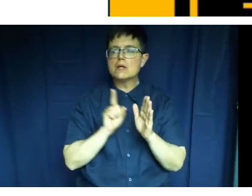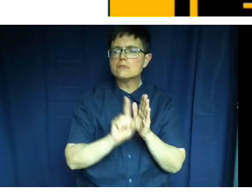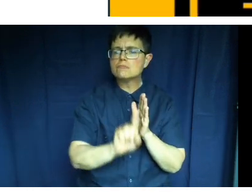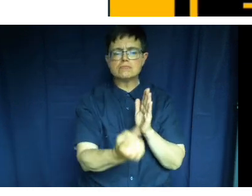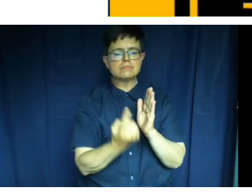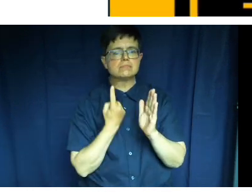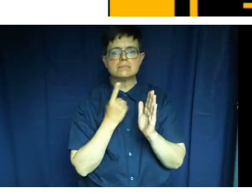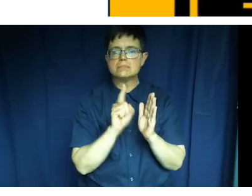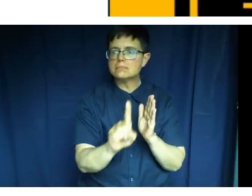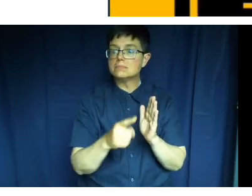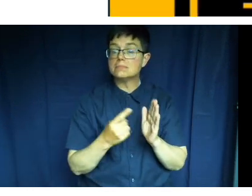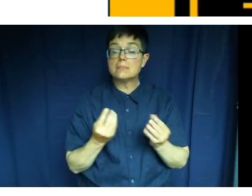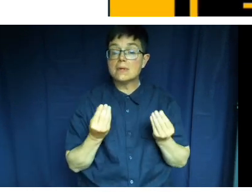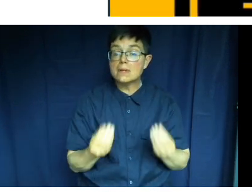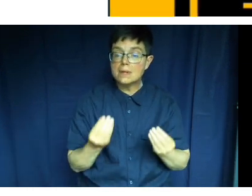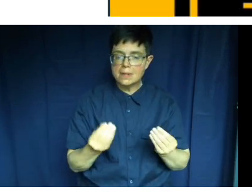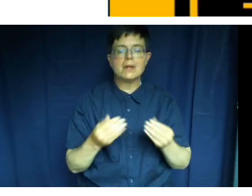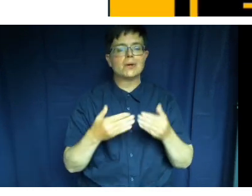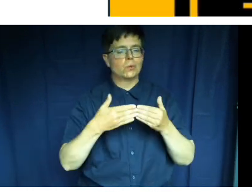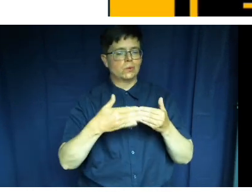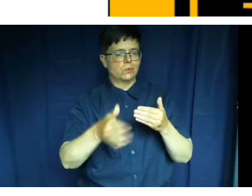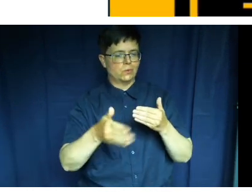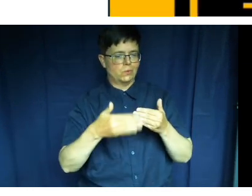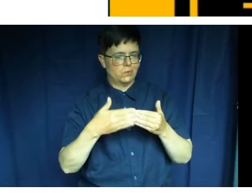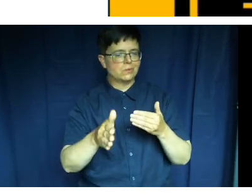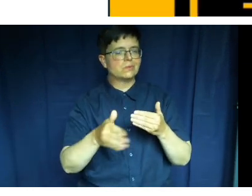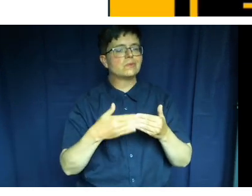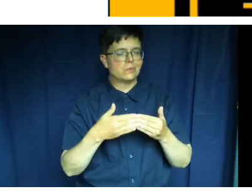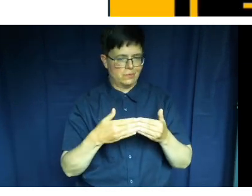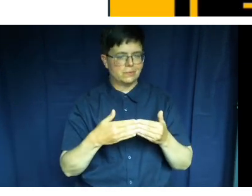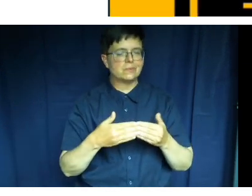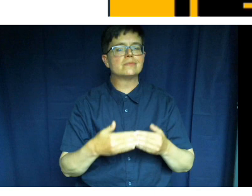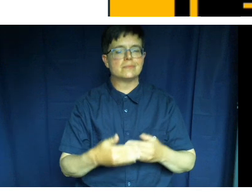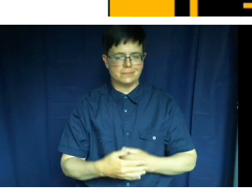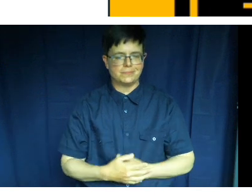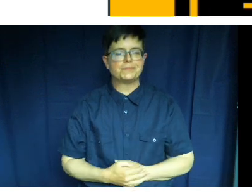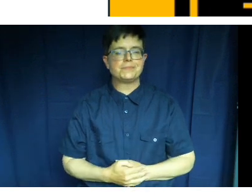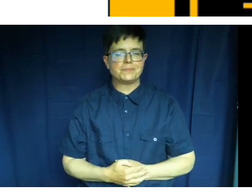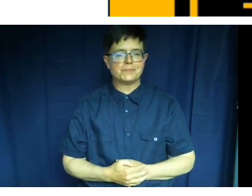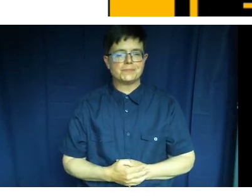In order to get in and out, we're going to add a door.